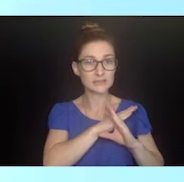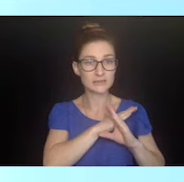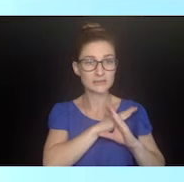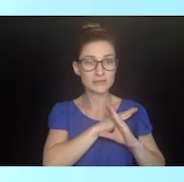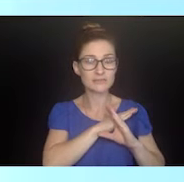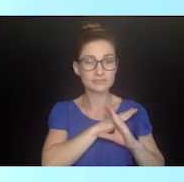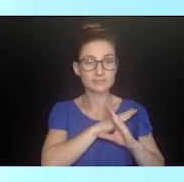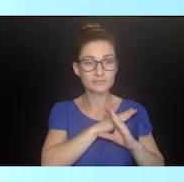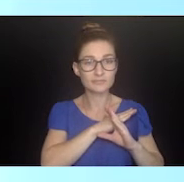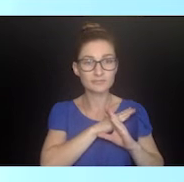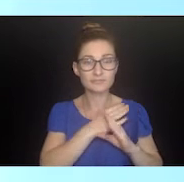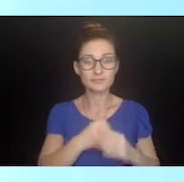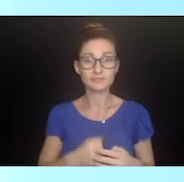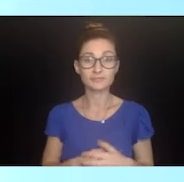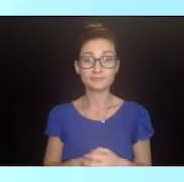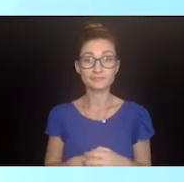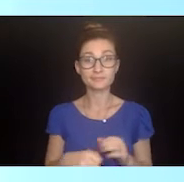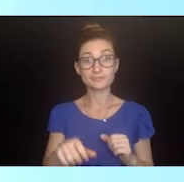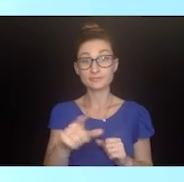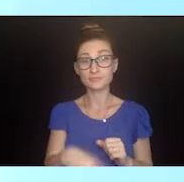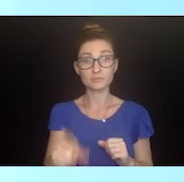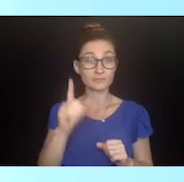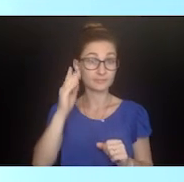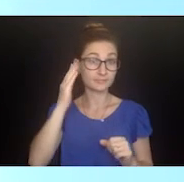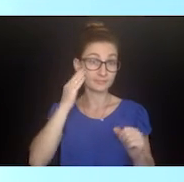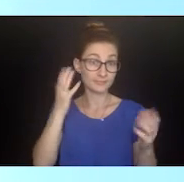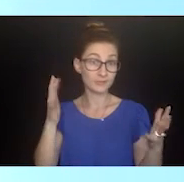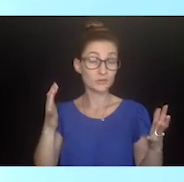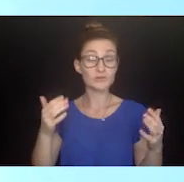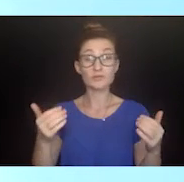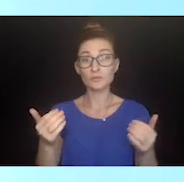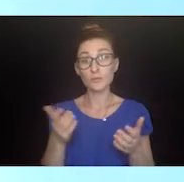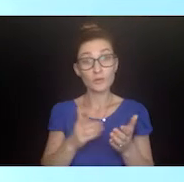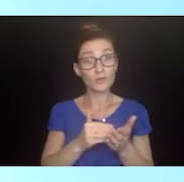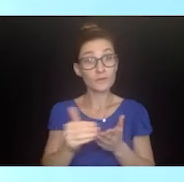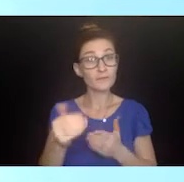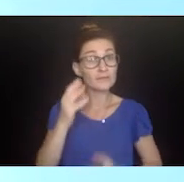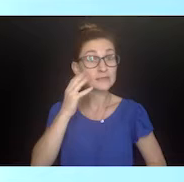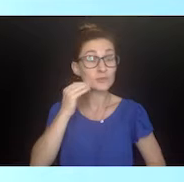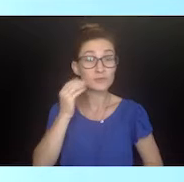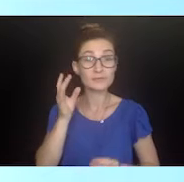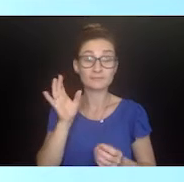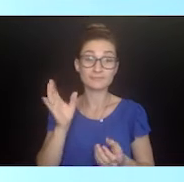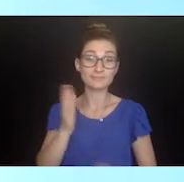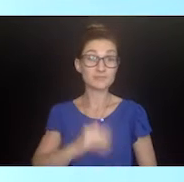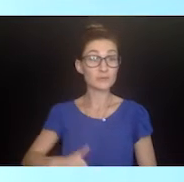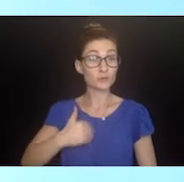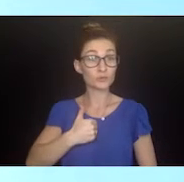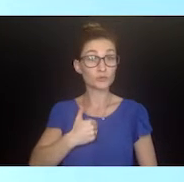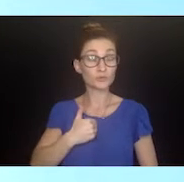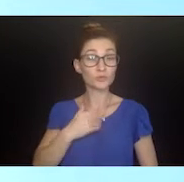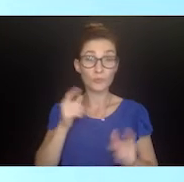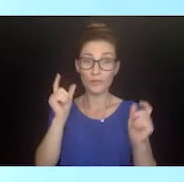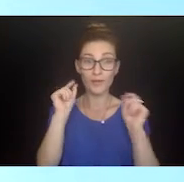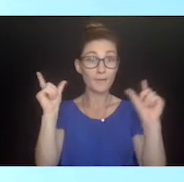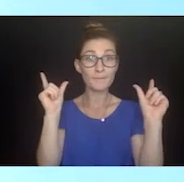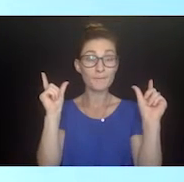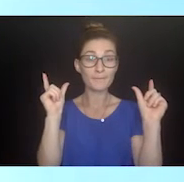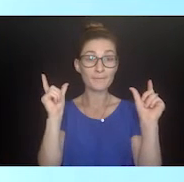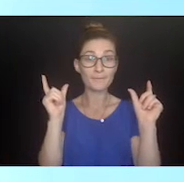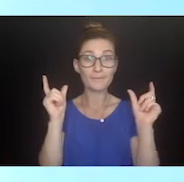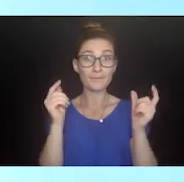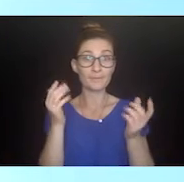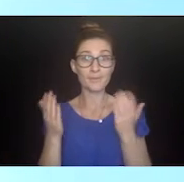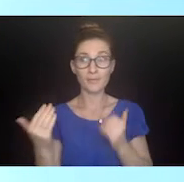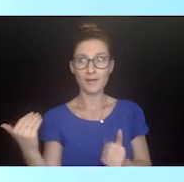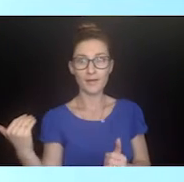And as you know, often we have what we call spiritual wake-ups. We may get a little nudge from the universe. We